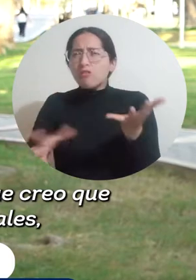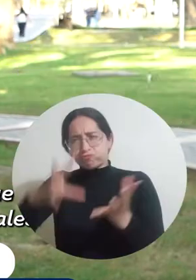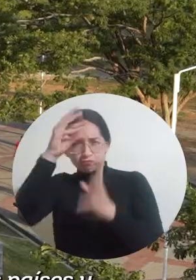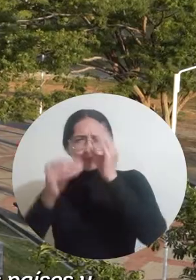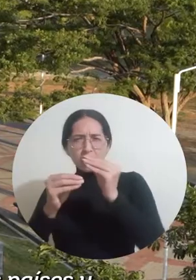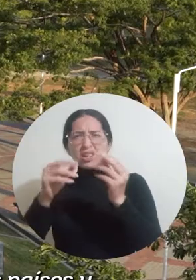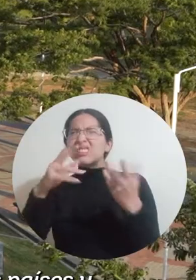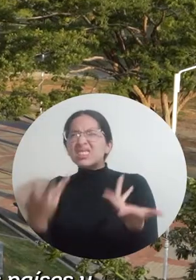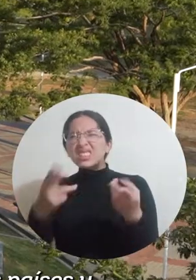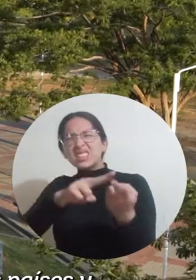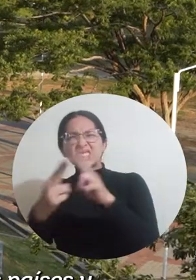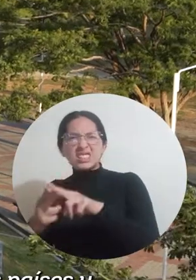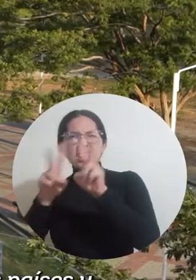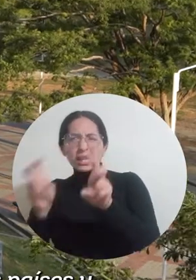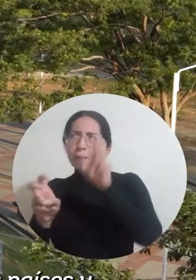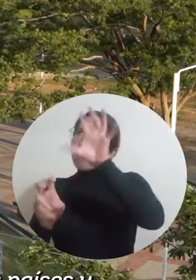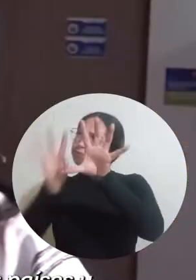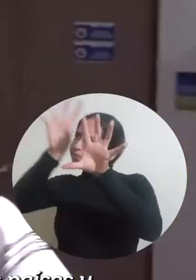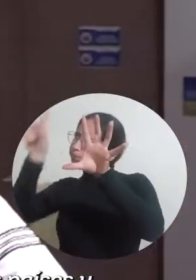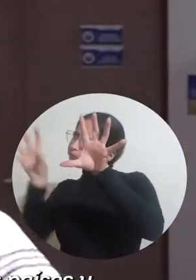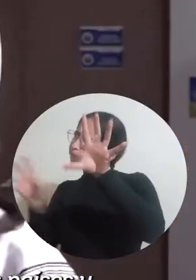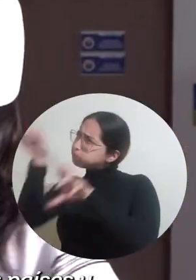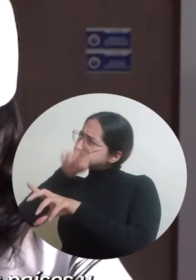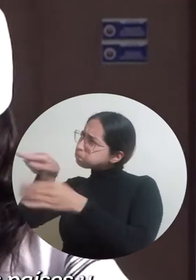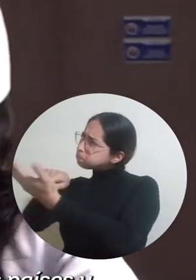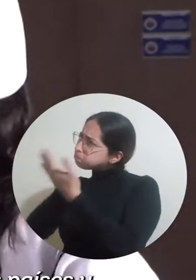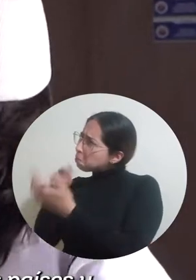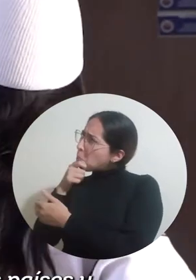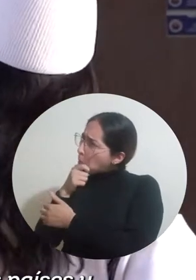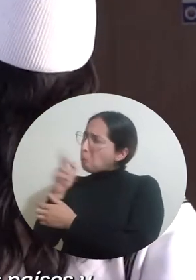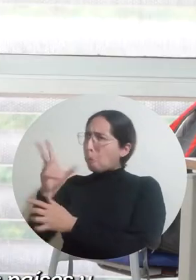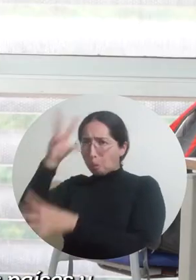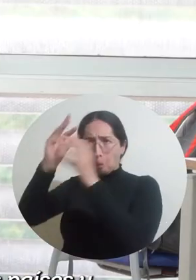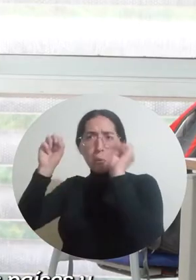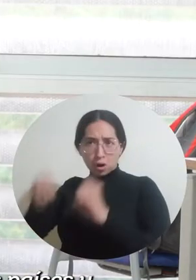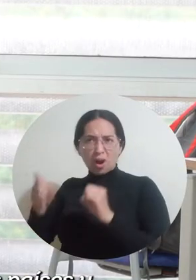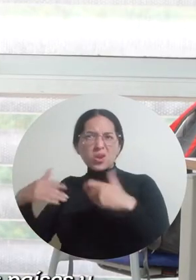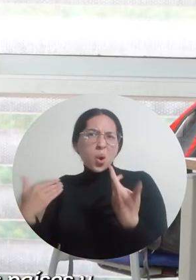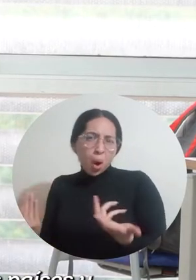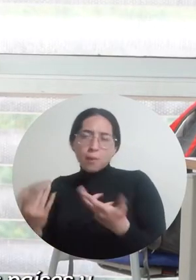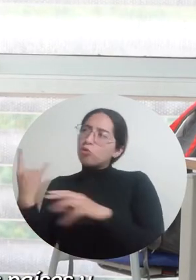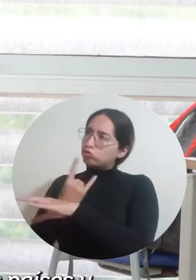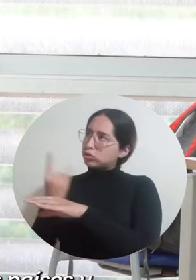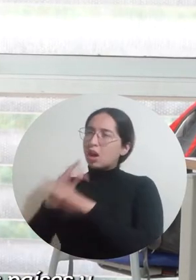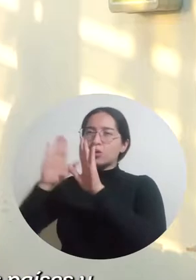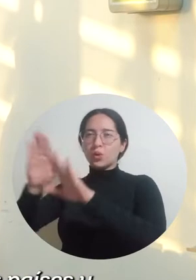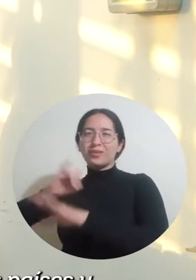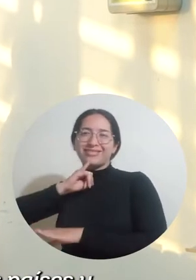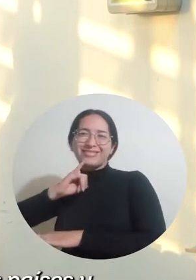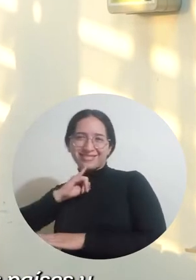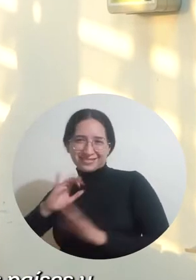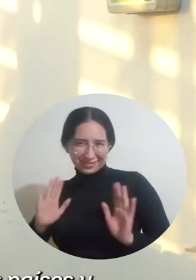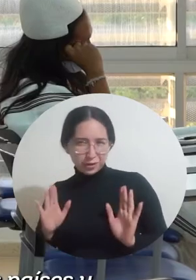about different countries, and the language is one